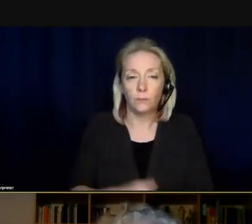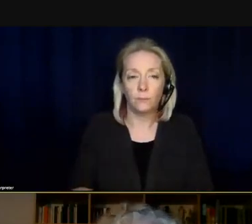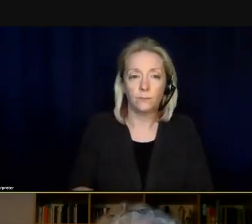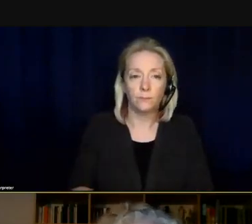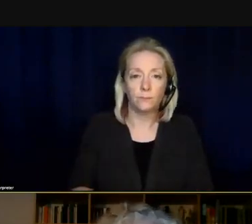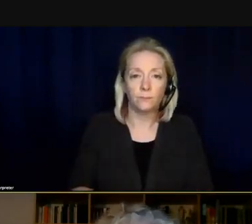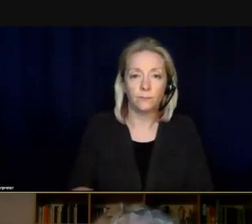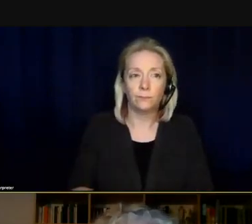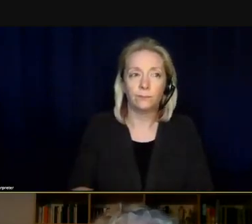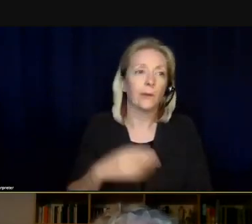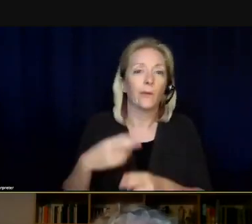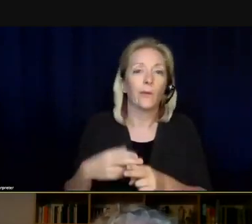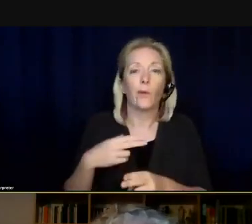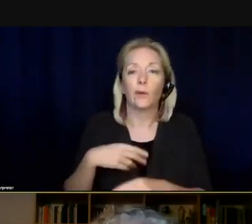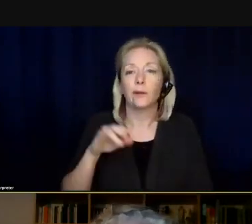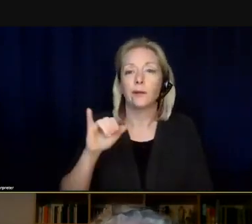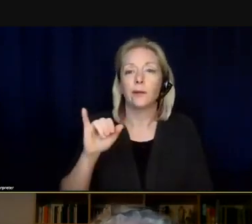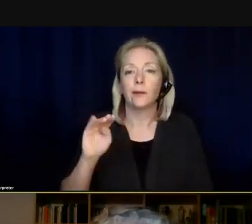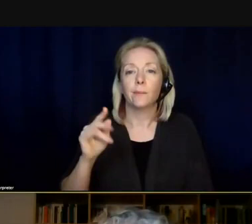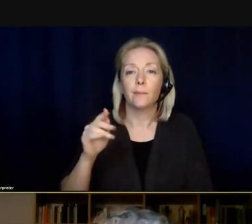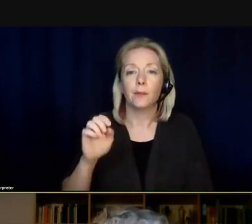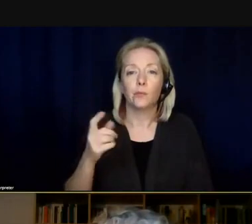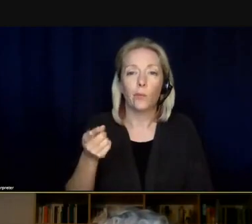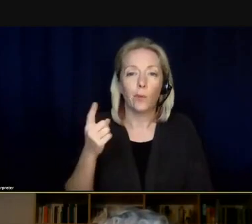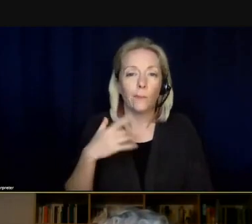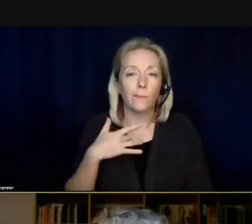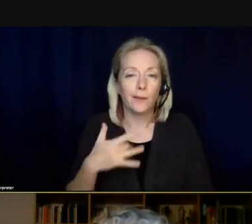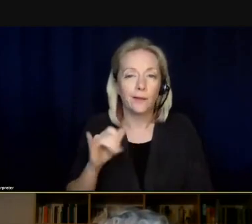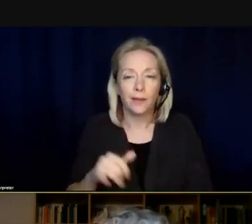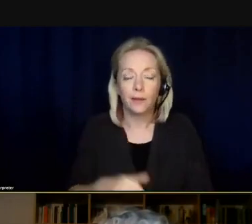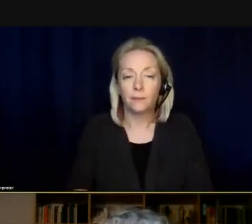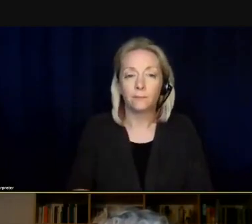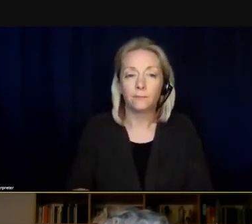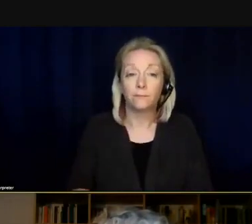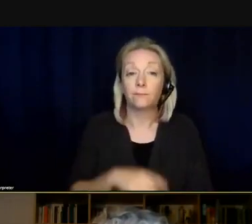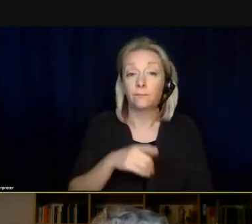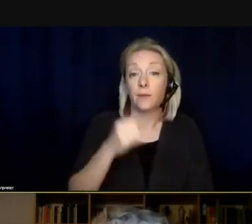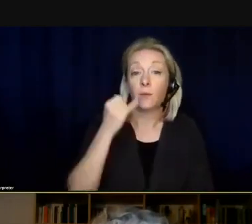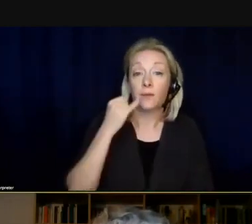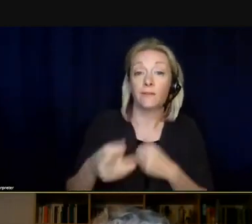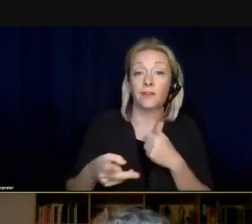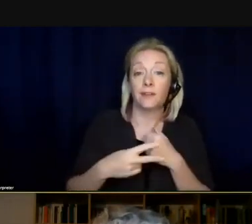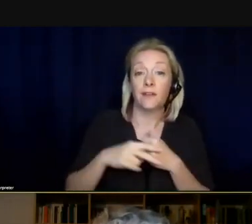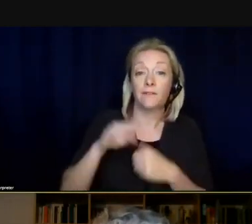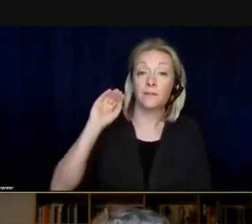called like image 1, image 2. Now, when I say save to bank,